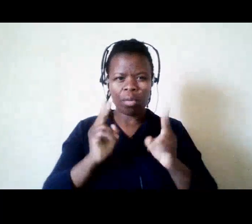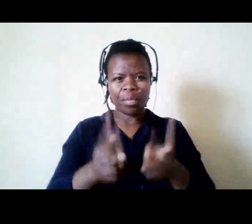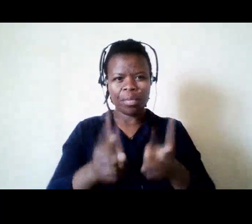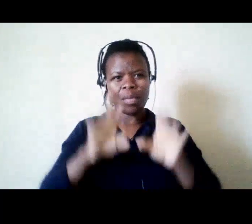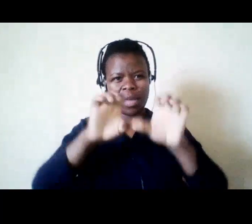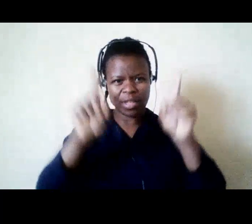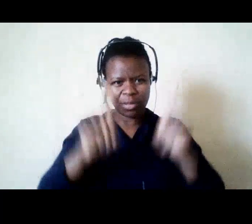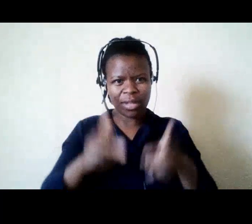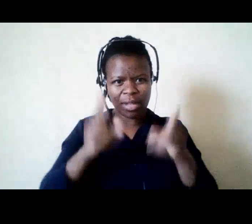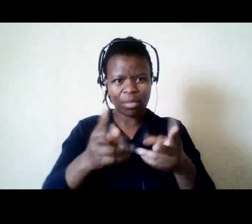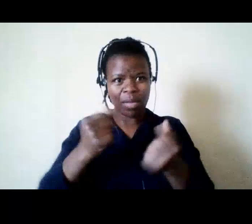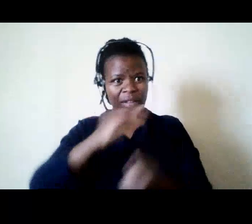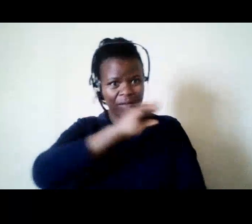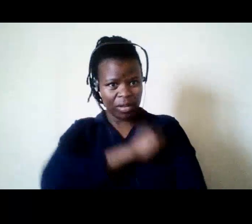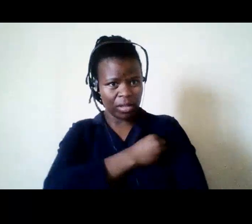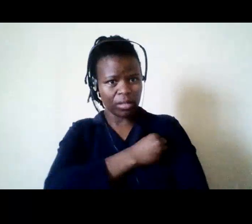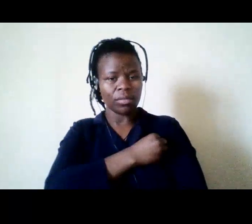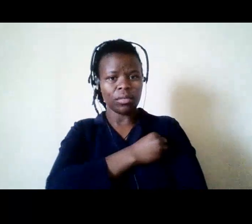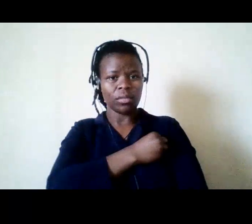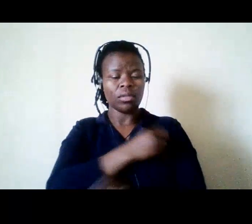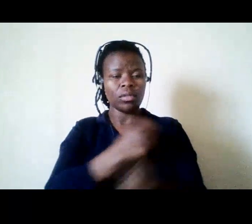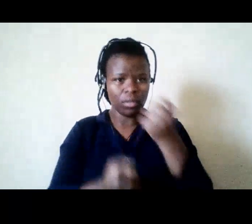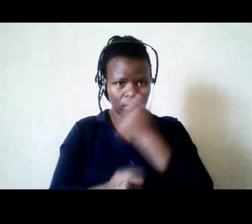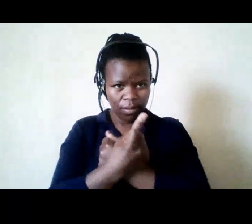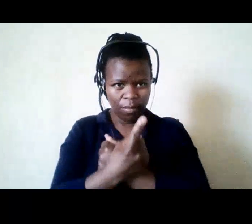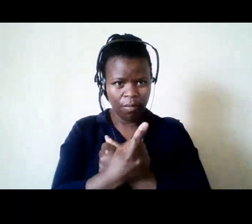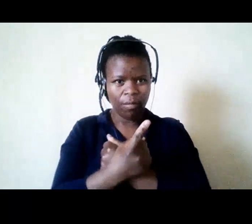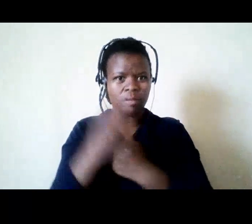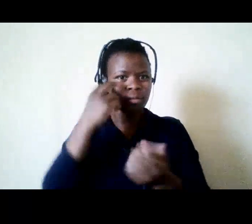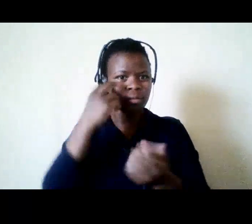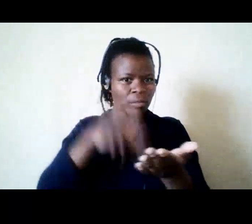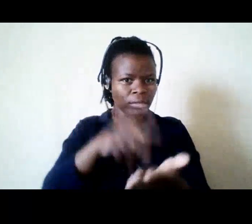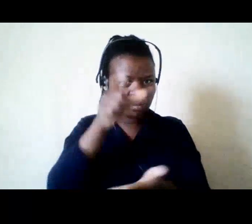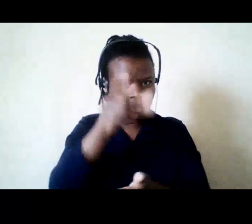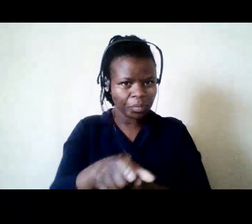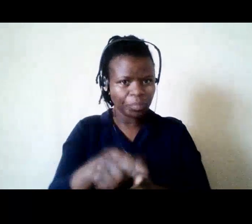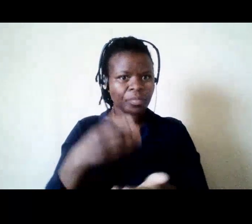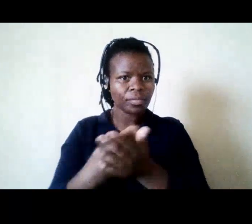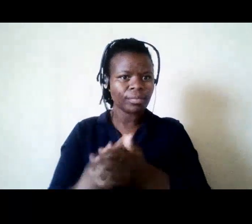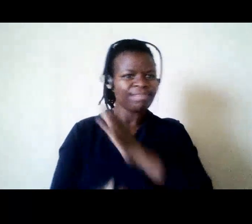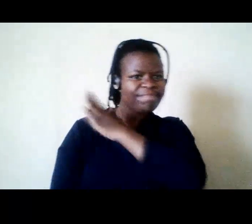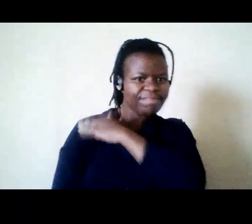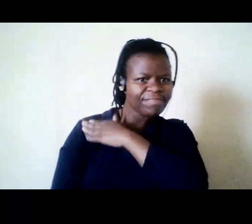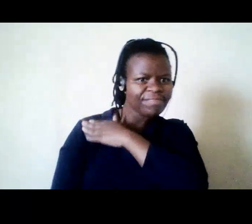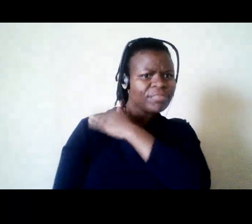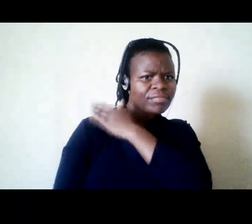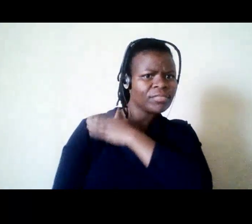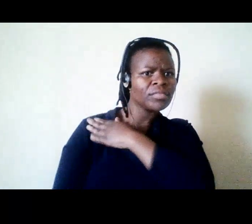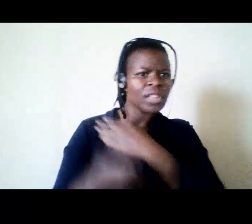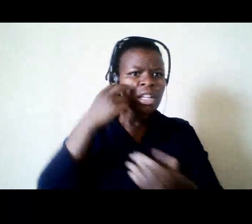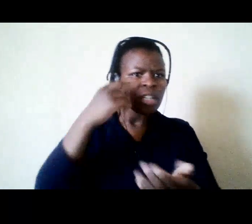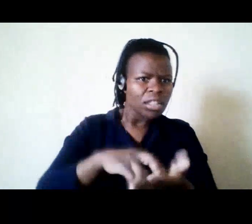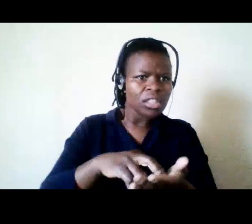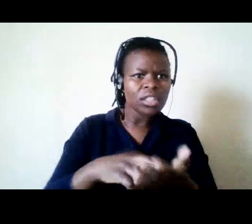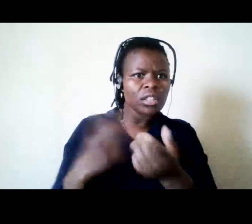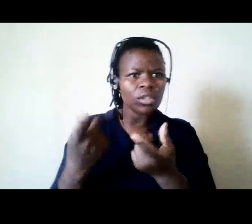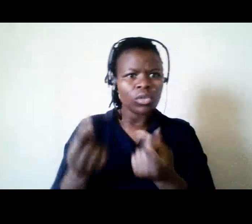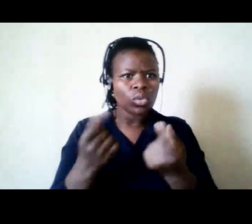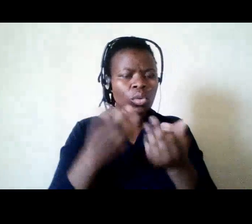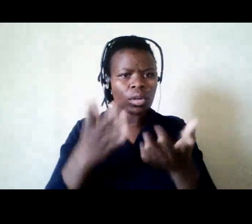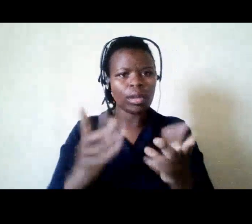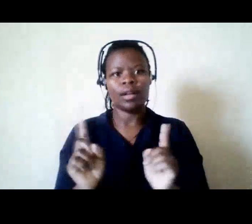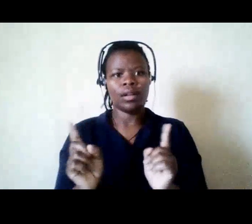with disabilities. And once that happens, you don't need someone to come to my back and start capping me. Oh no, you start living it.